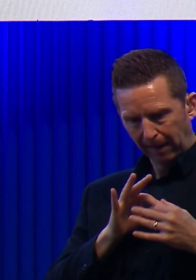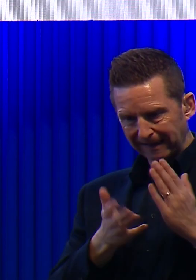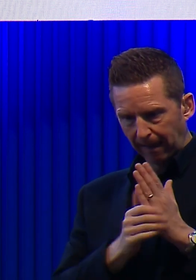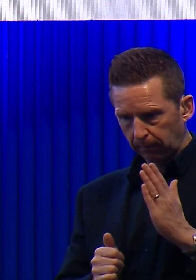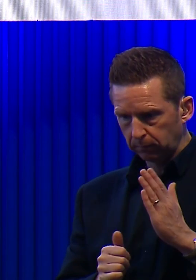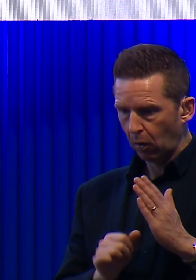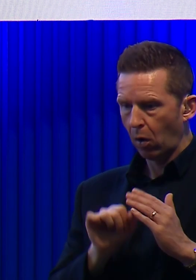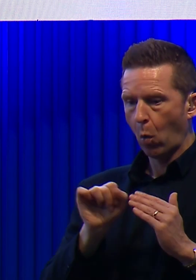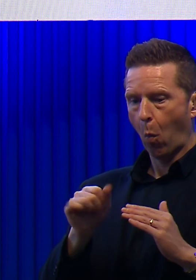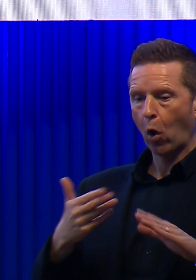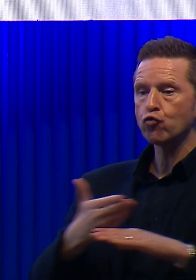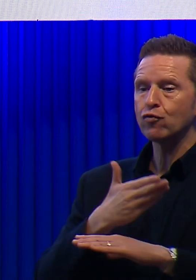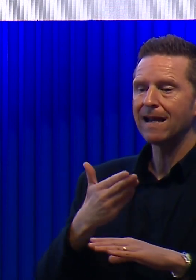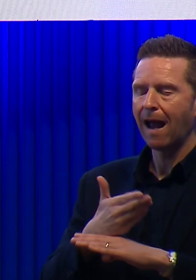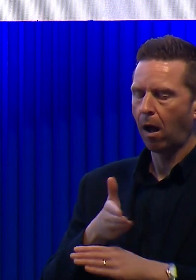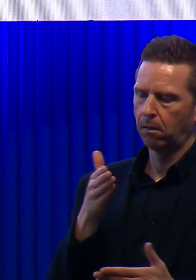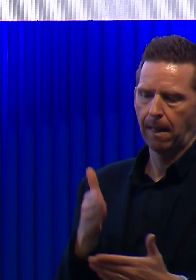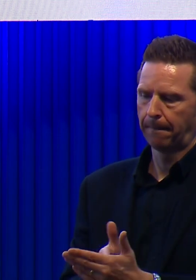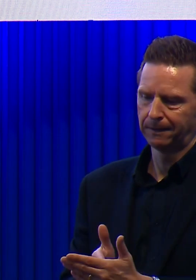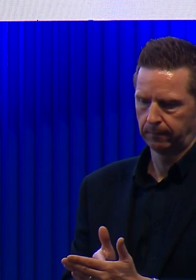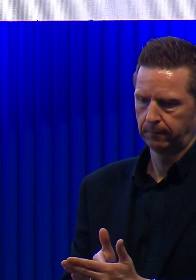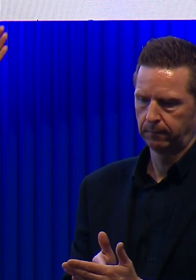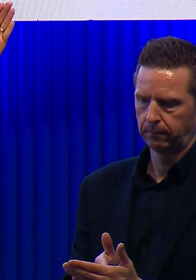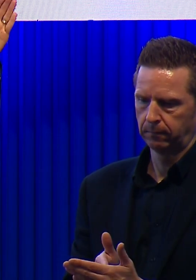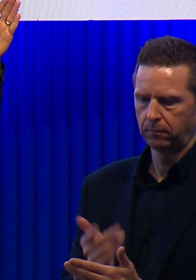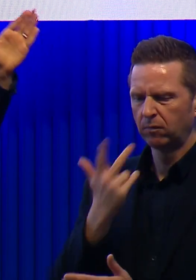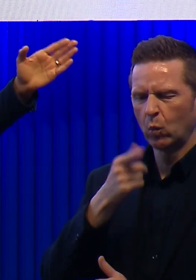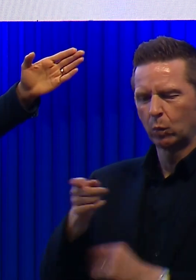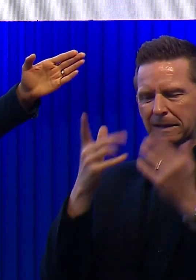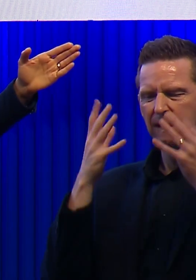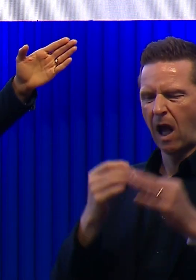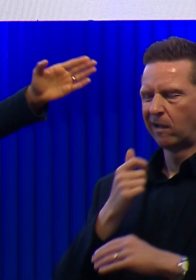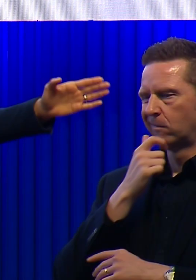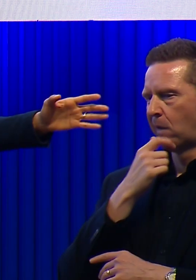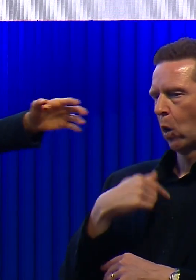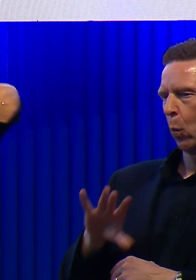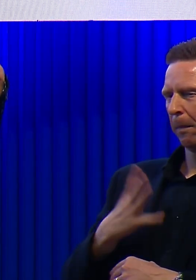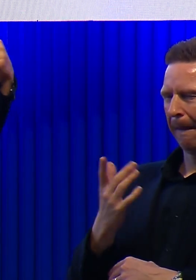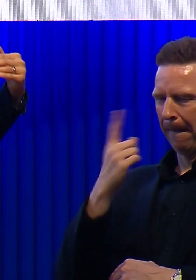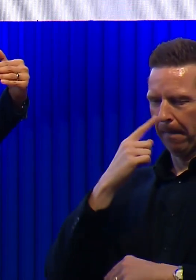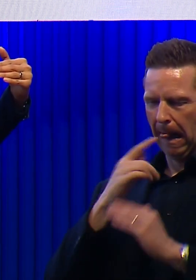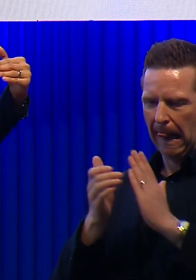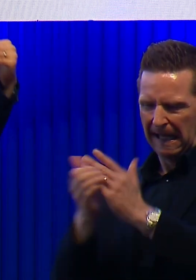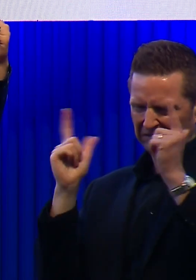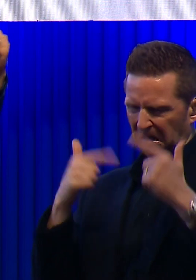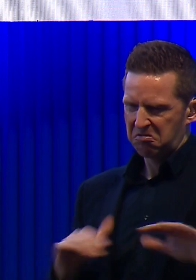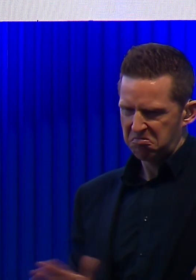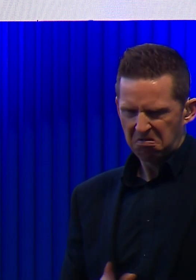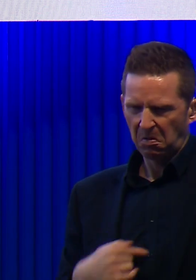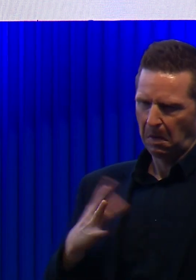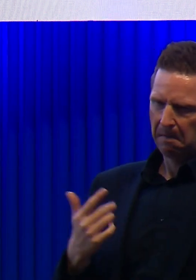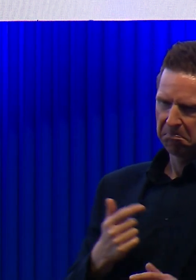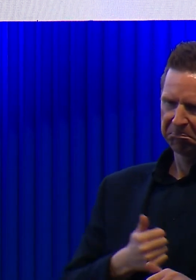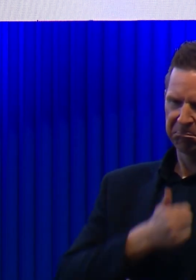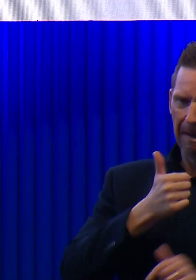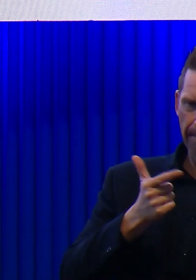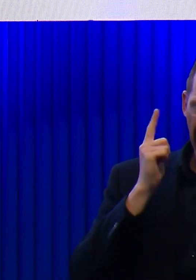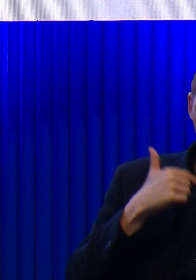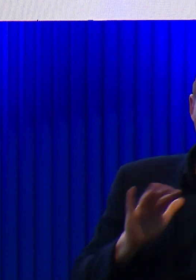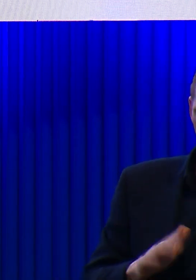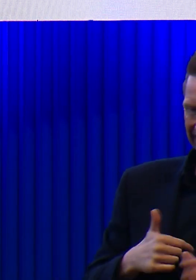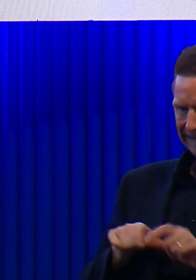appropriate support, you will be able to grow and to start contributing at that level. Is that making sense? Yeah,